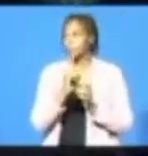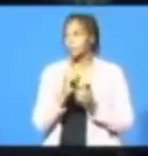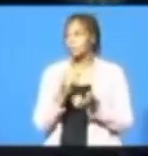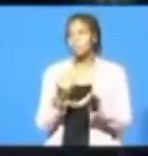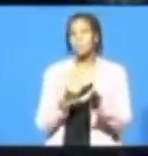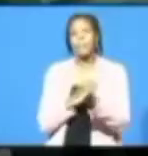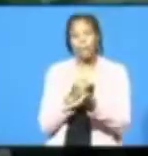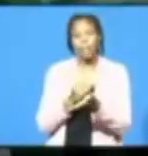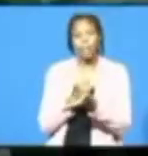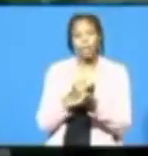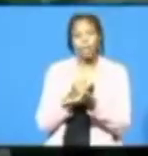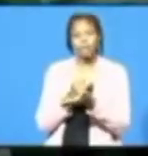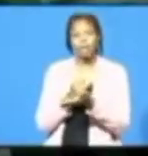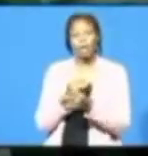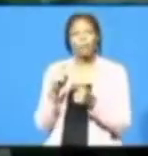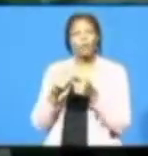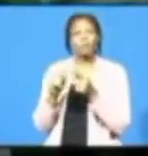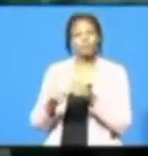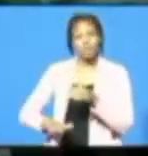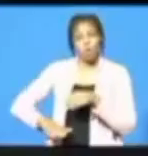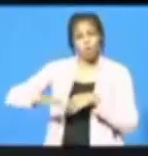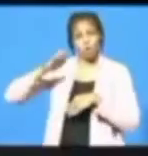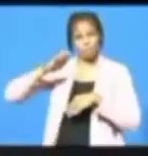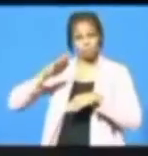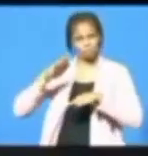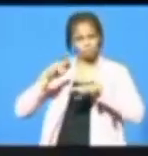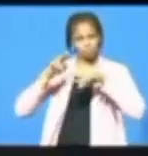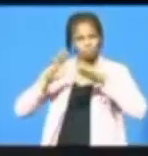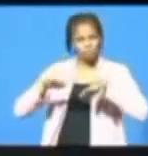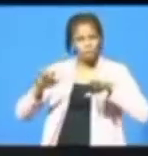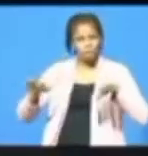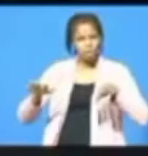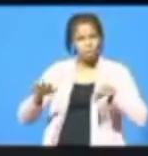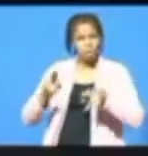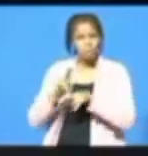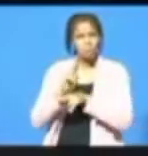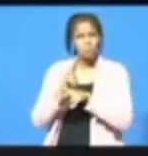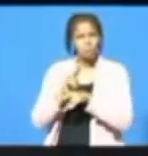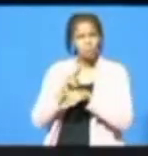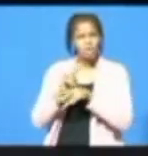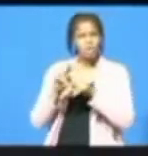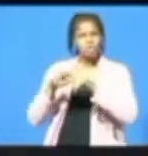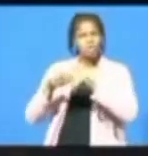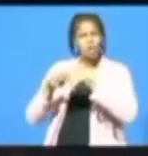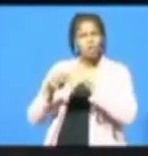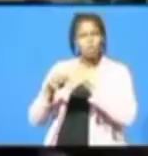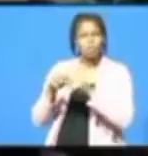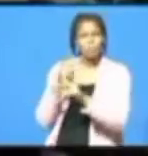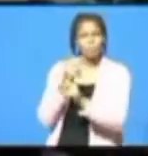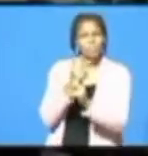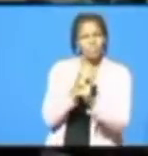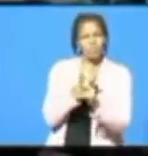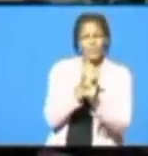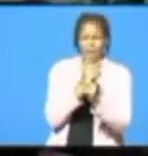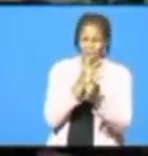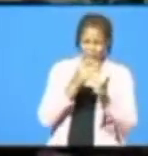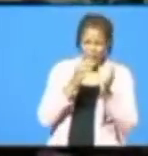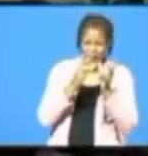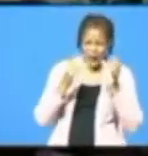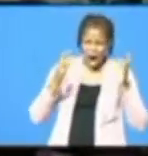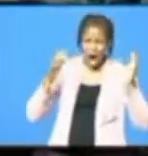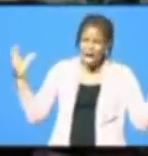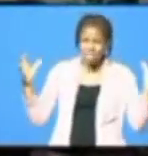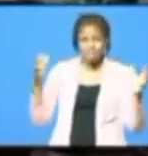up as a child, salt was used to preserve so many things.